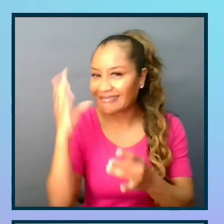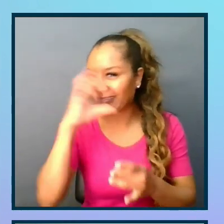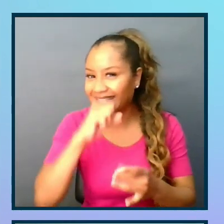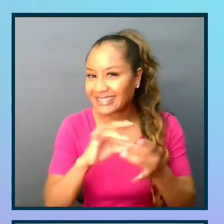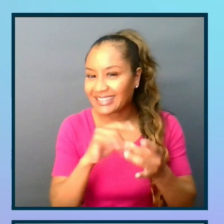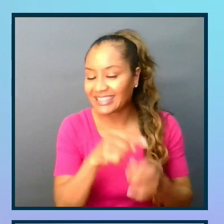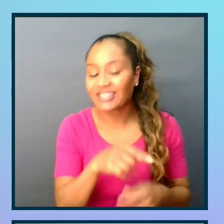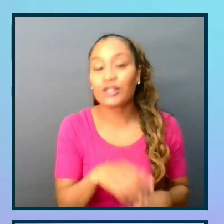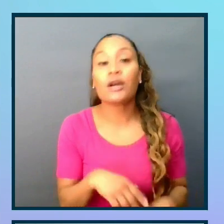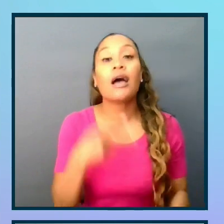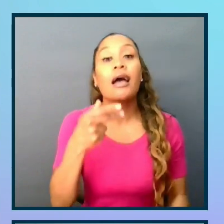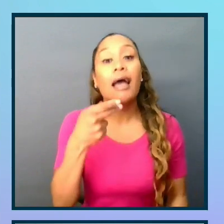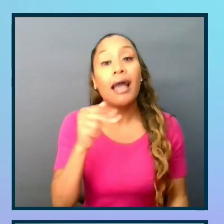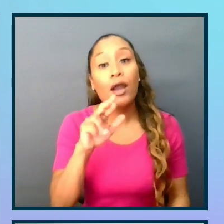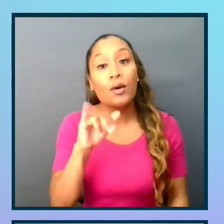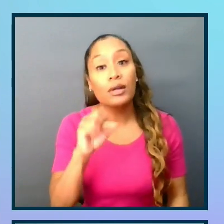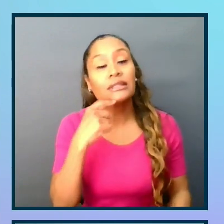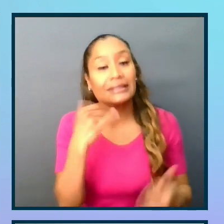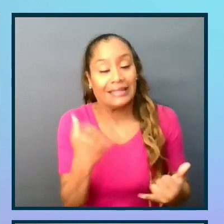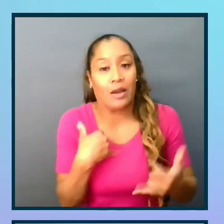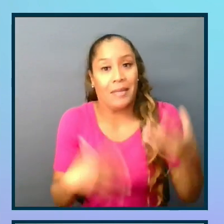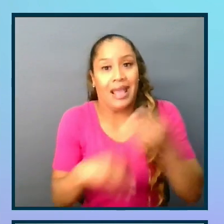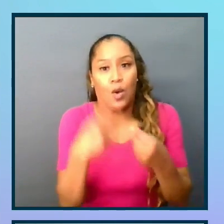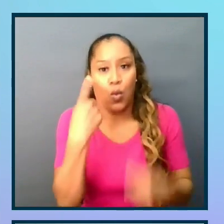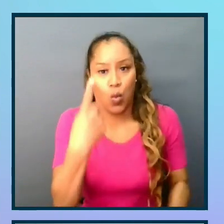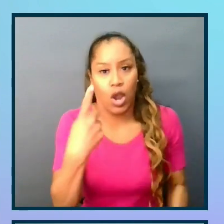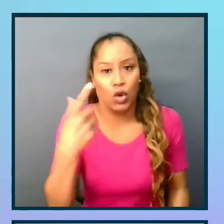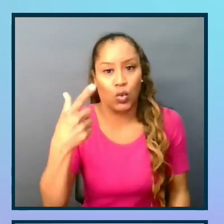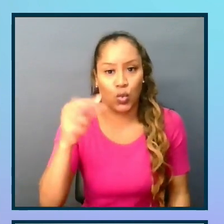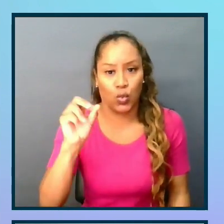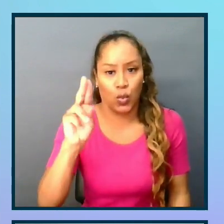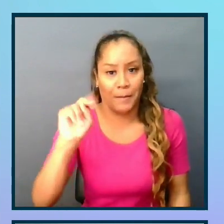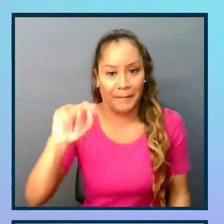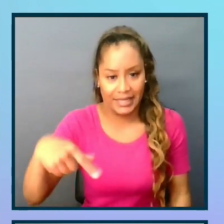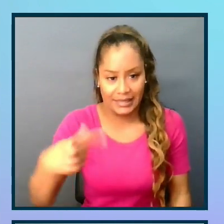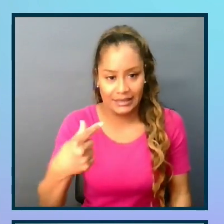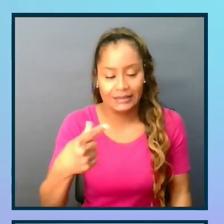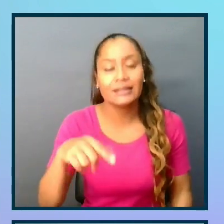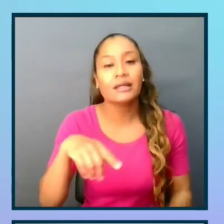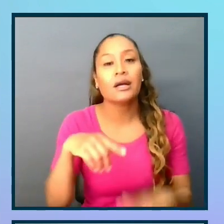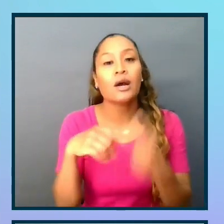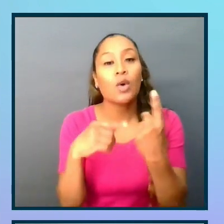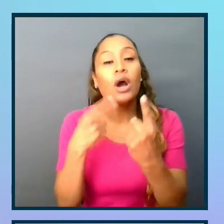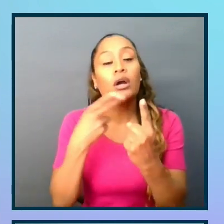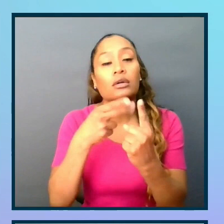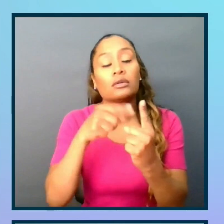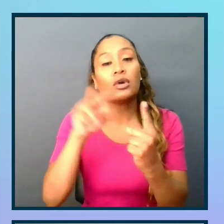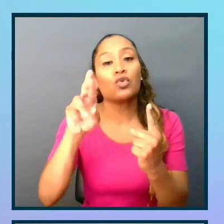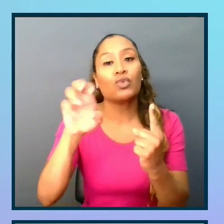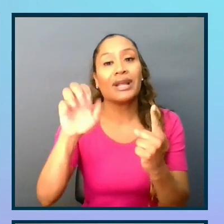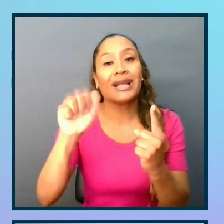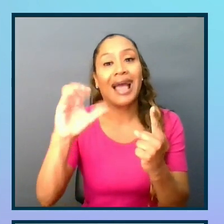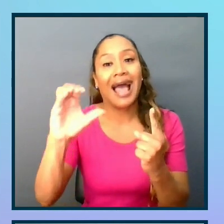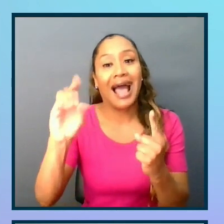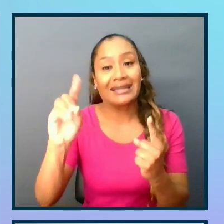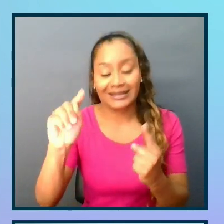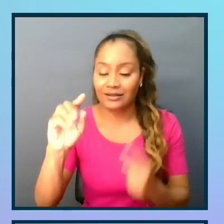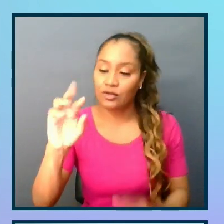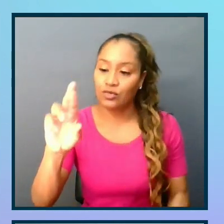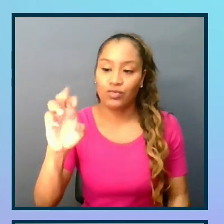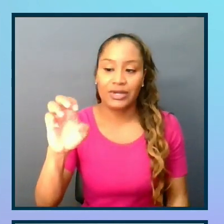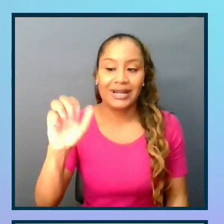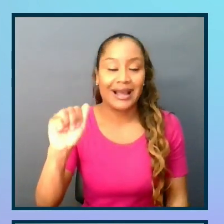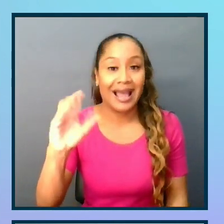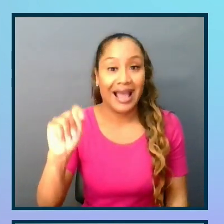grouping mechanism. And so this is a React app. As I said in the Groom ticket, if you remember, I said, hey, utilize